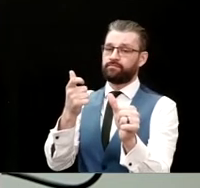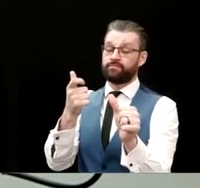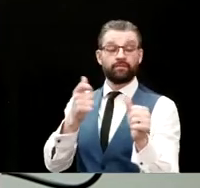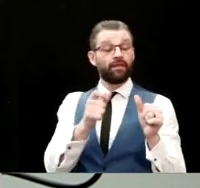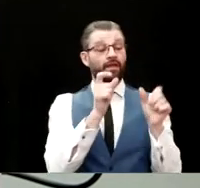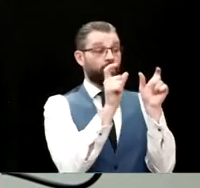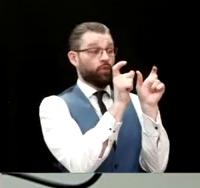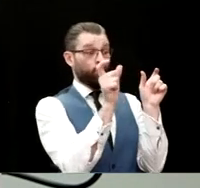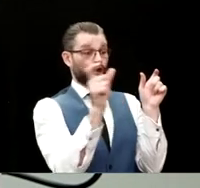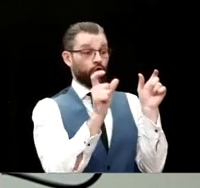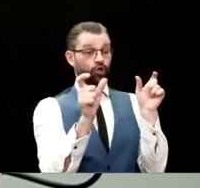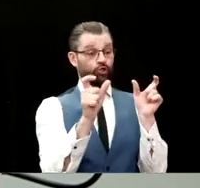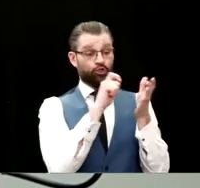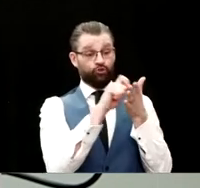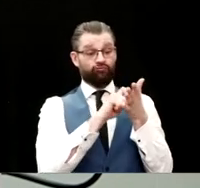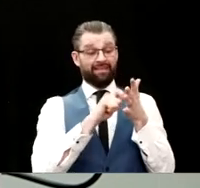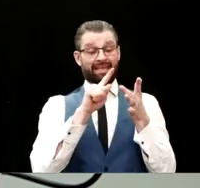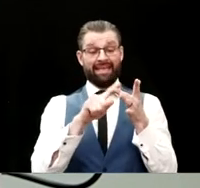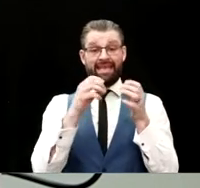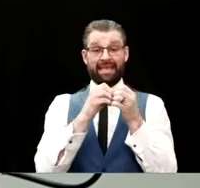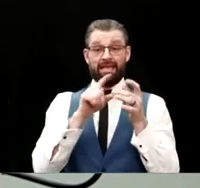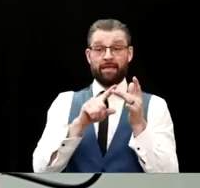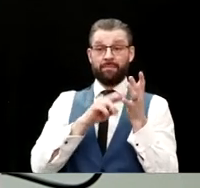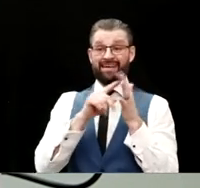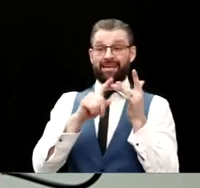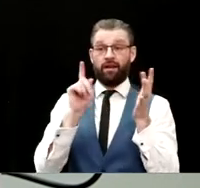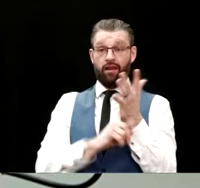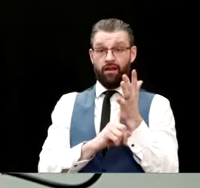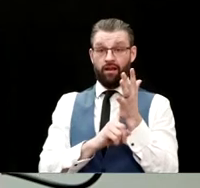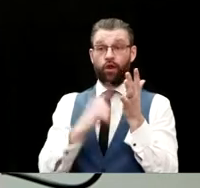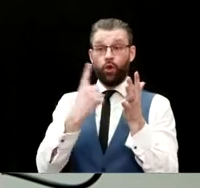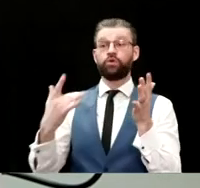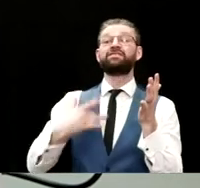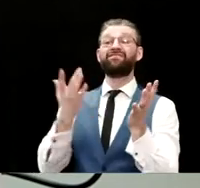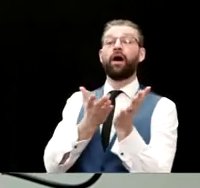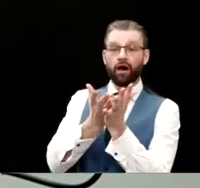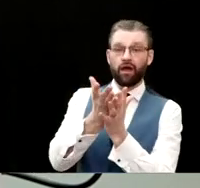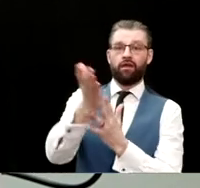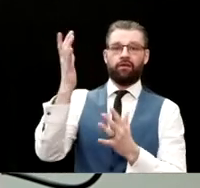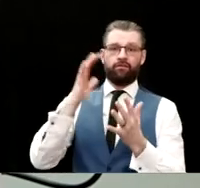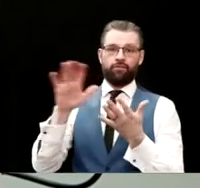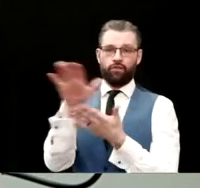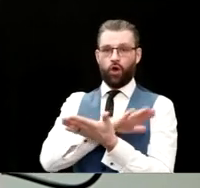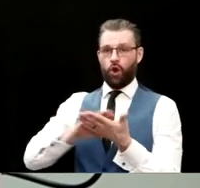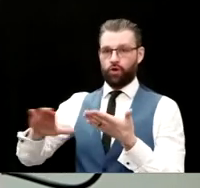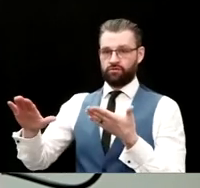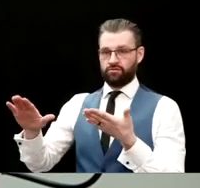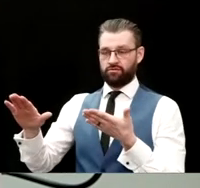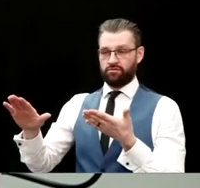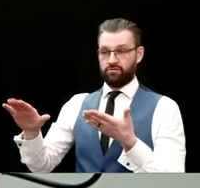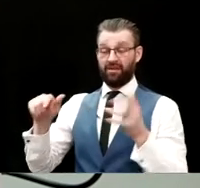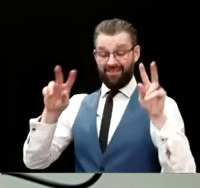These words were written by Ibi Nil, a survivor of the Holocaust. As we've heard, our theme this